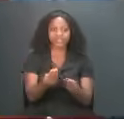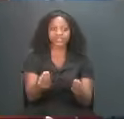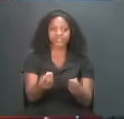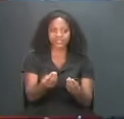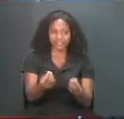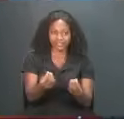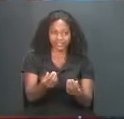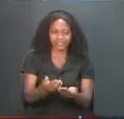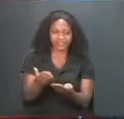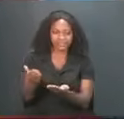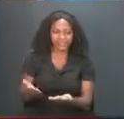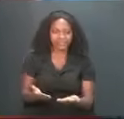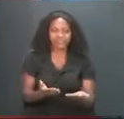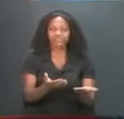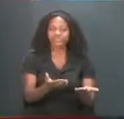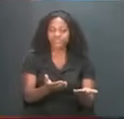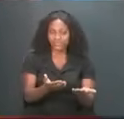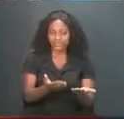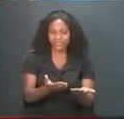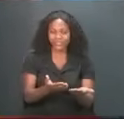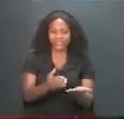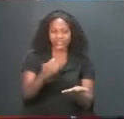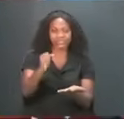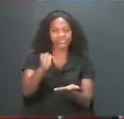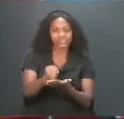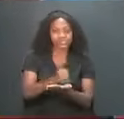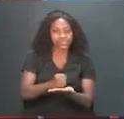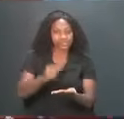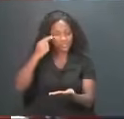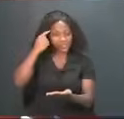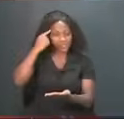to lay the paper on behalf of the Minister for